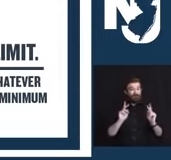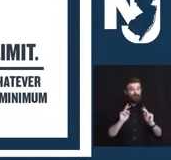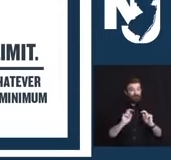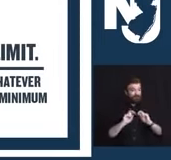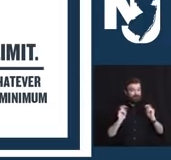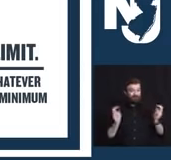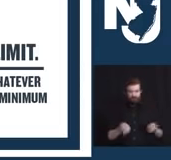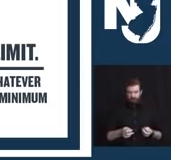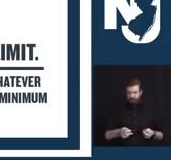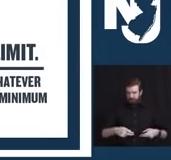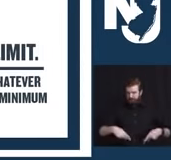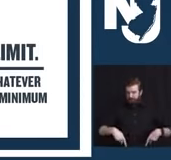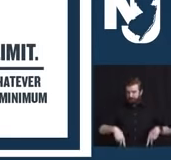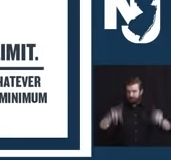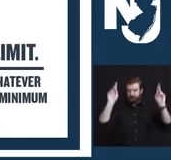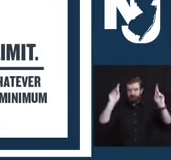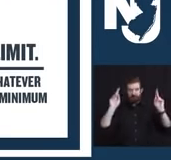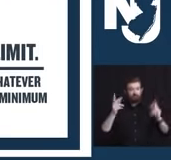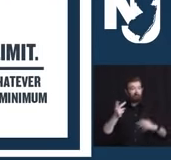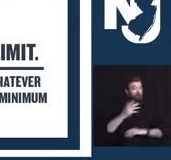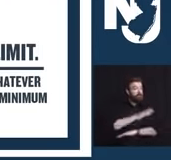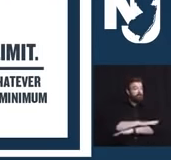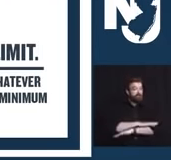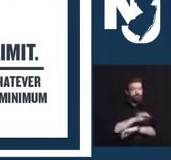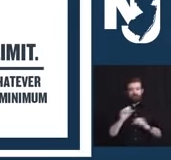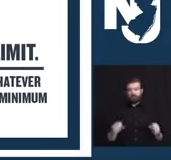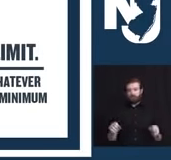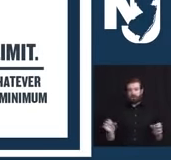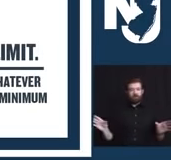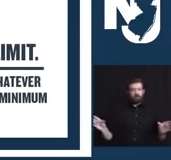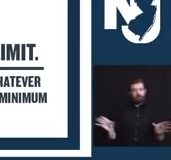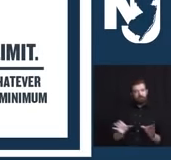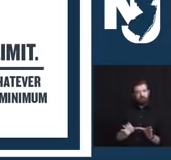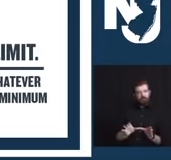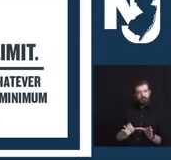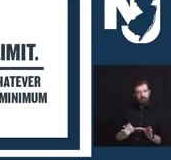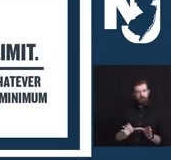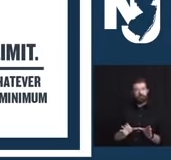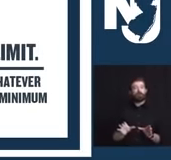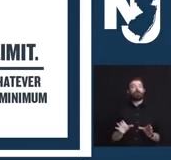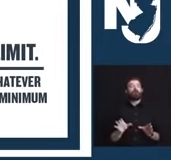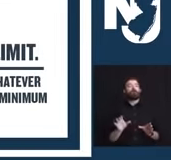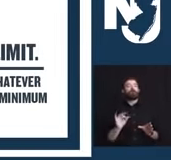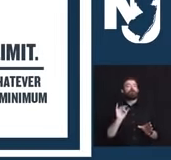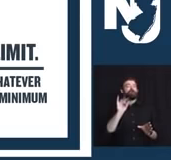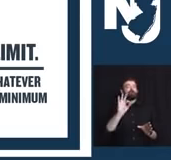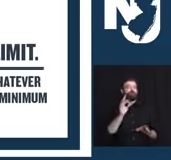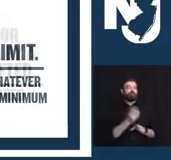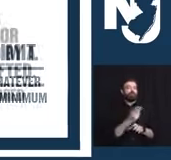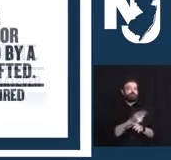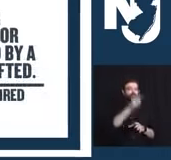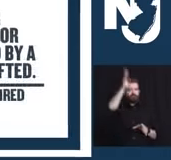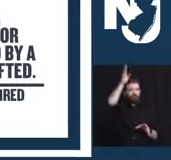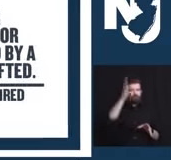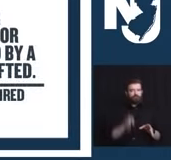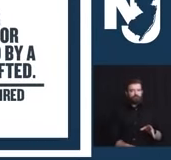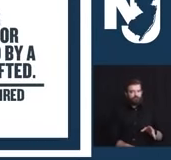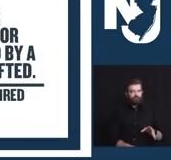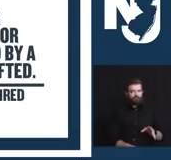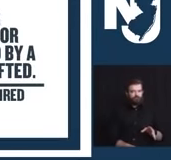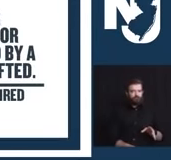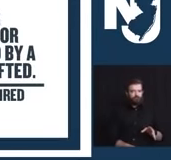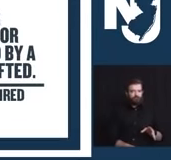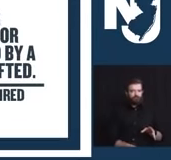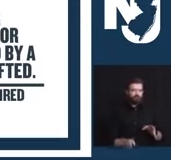if DOH-compliant partitions are in use. For other indoor settings or